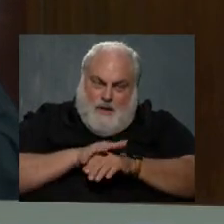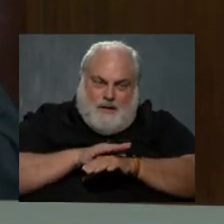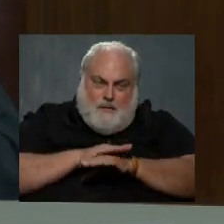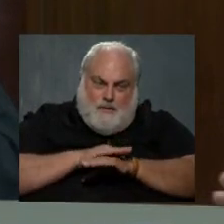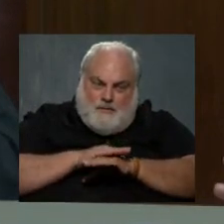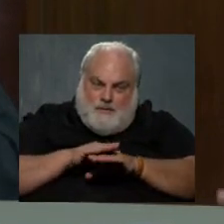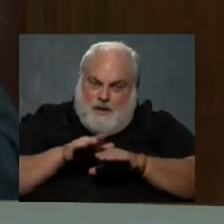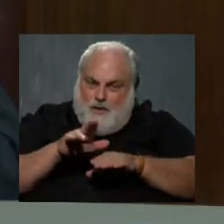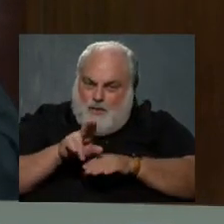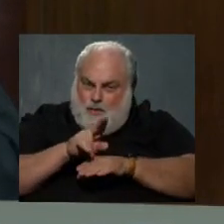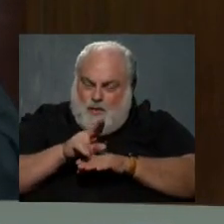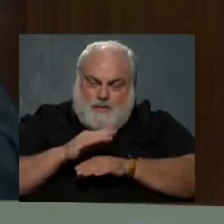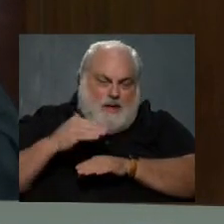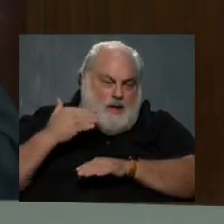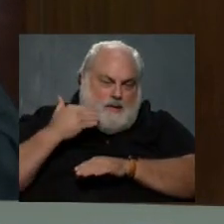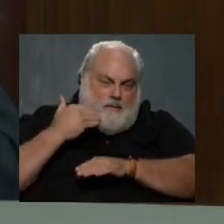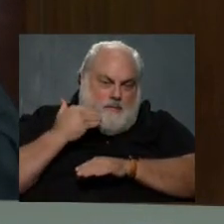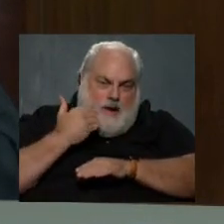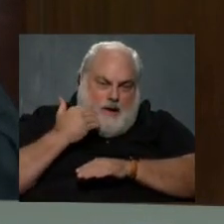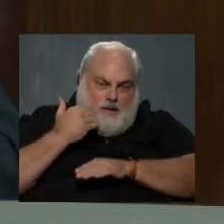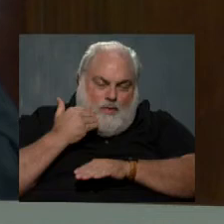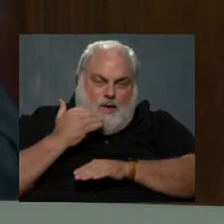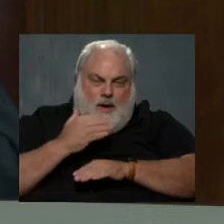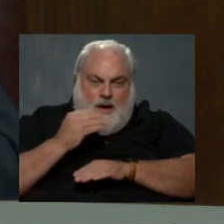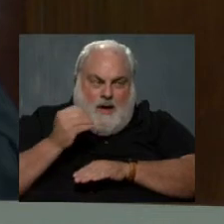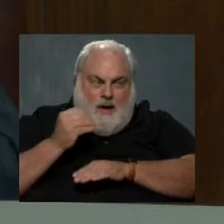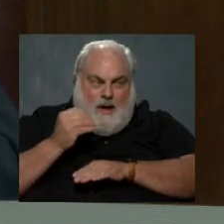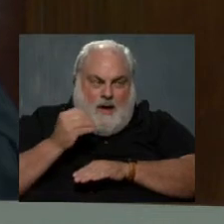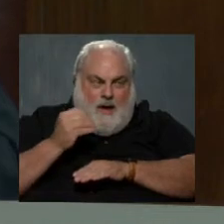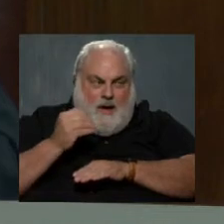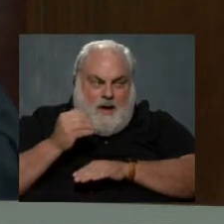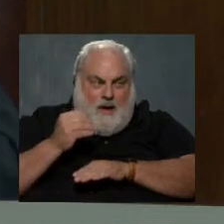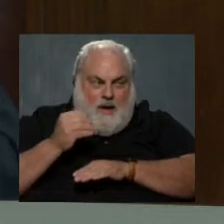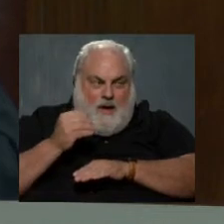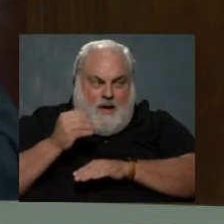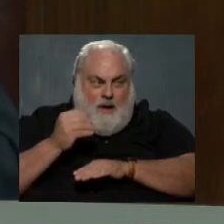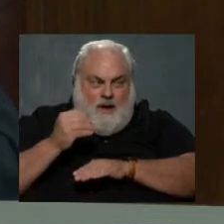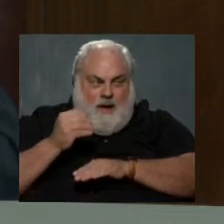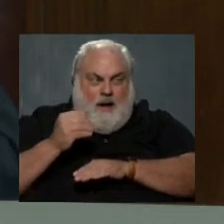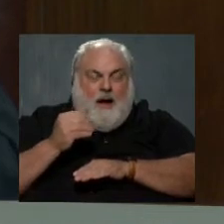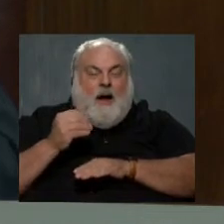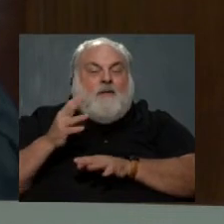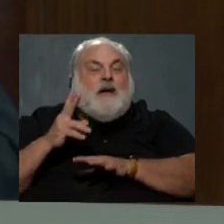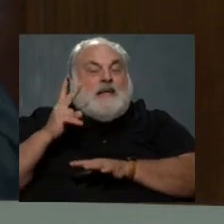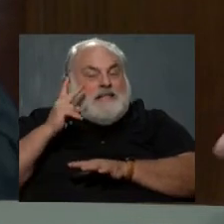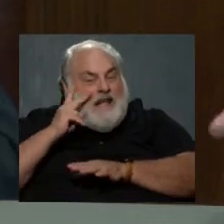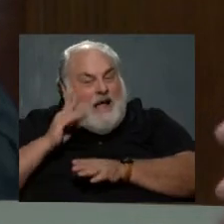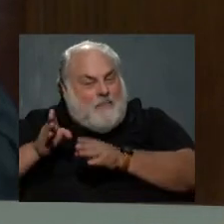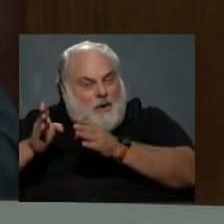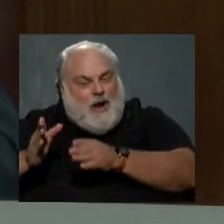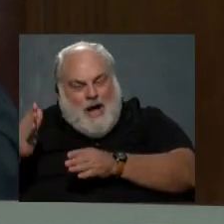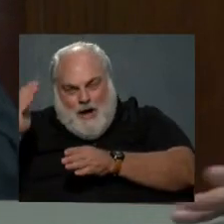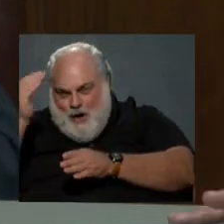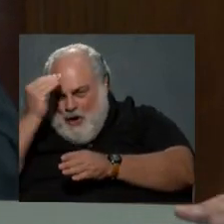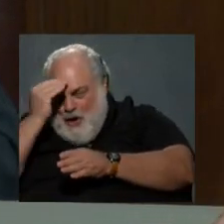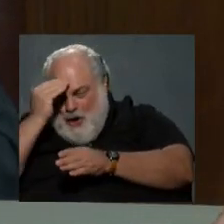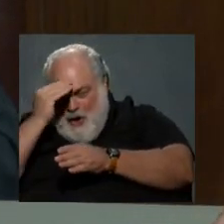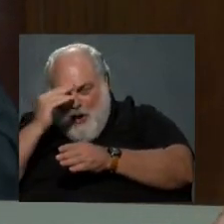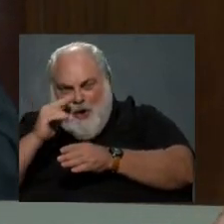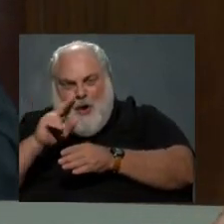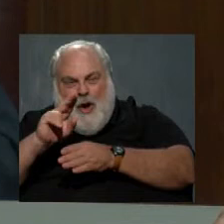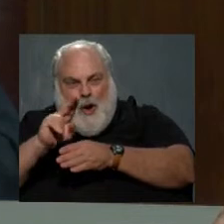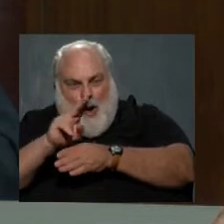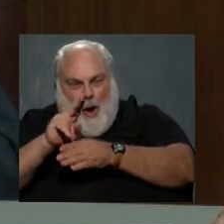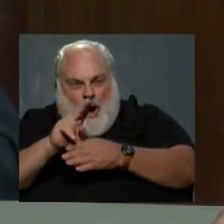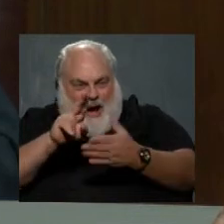not using tobacco. And I after seeing somebody I knew personally that was using it